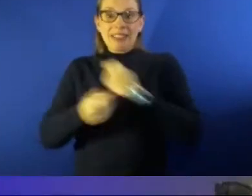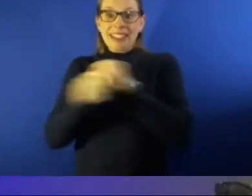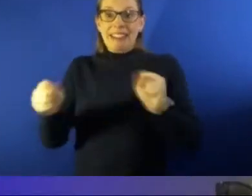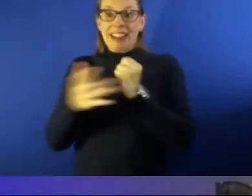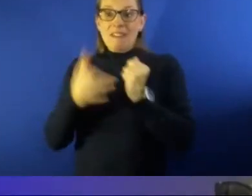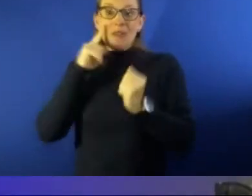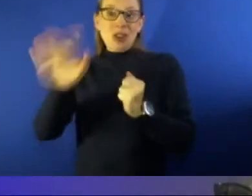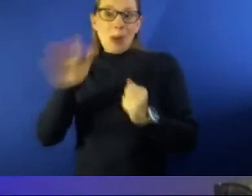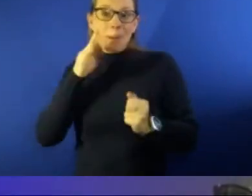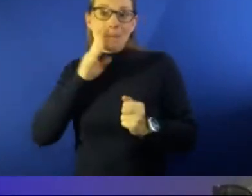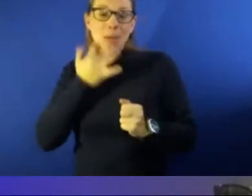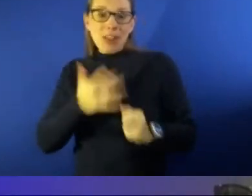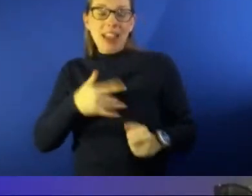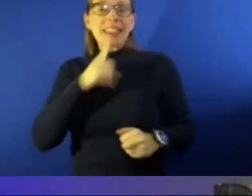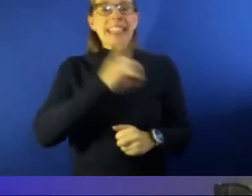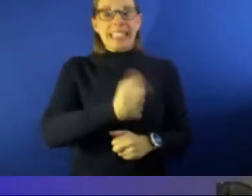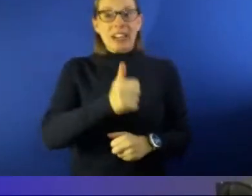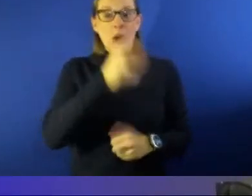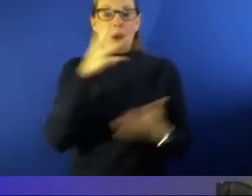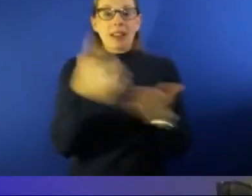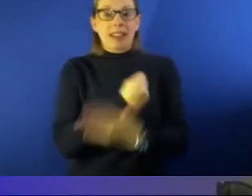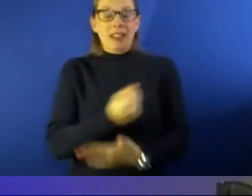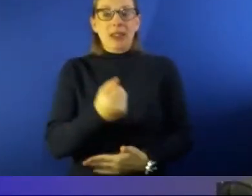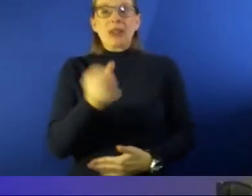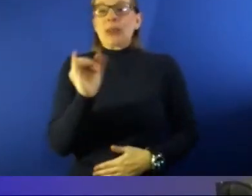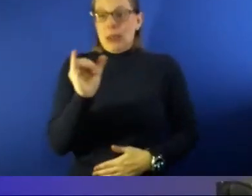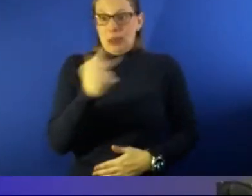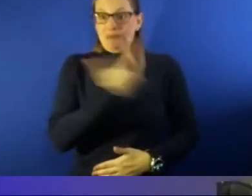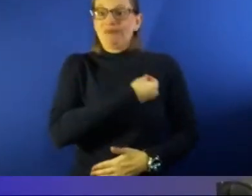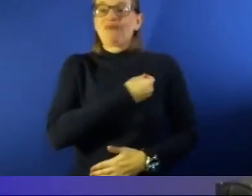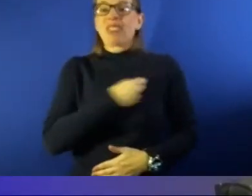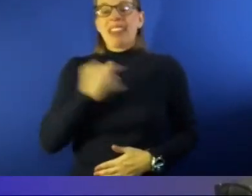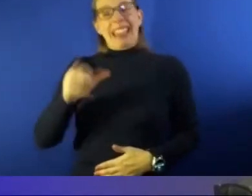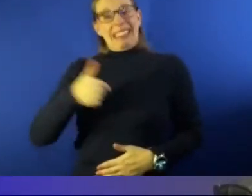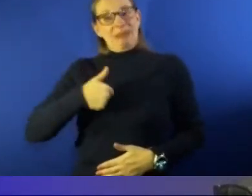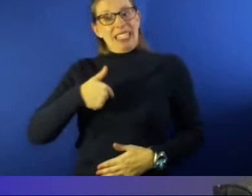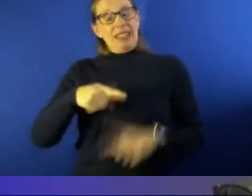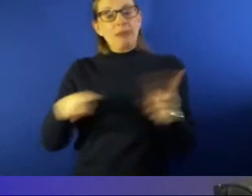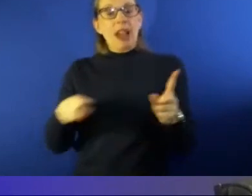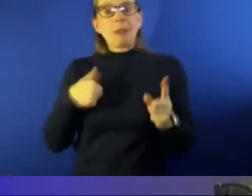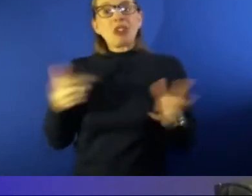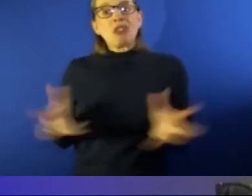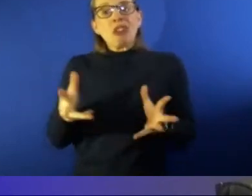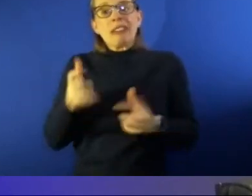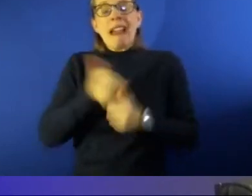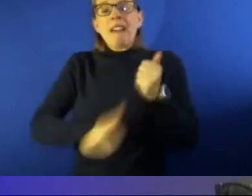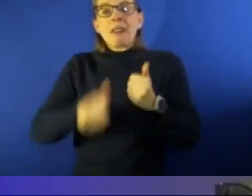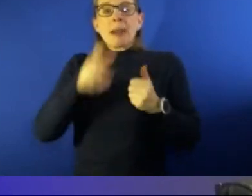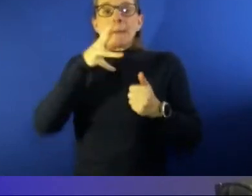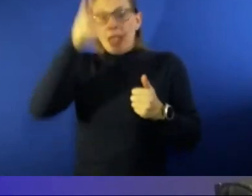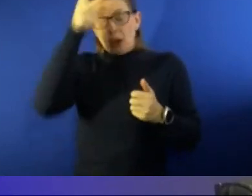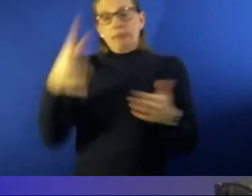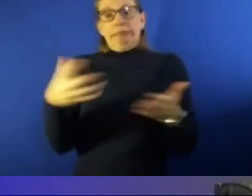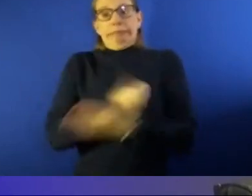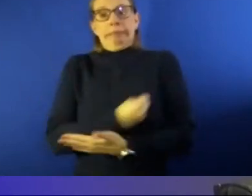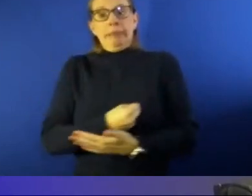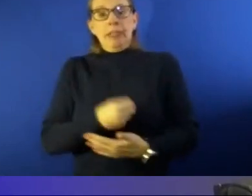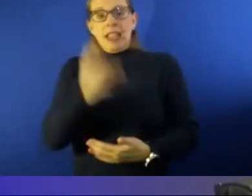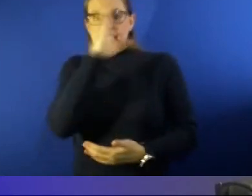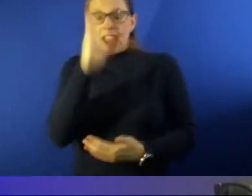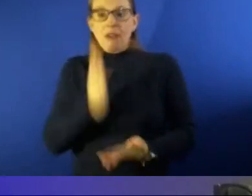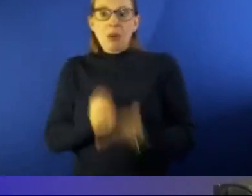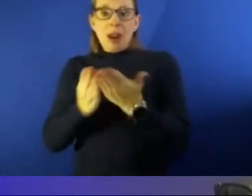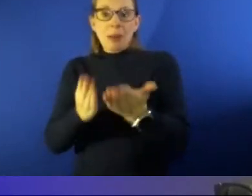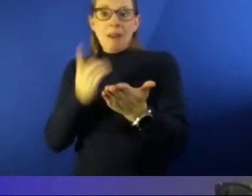will be getting it too. So that's me. And I'm encouraging every parent that I know to do this. I would never recommend something for you that I